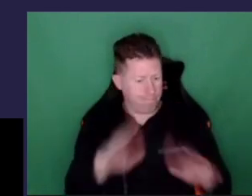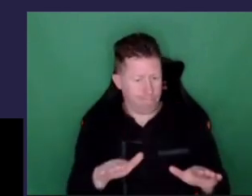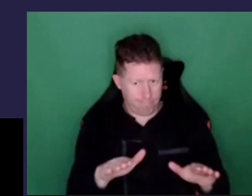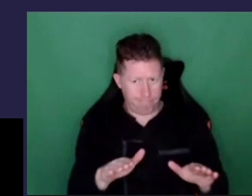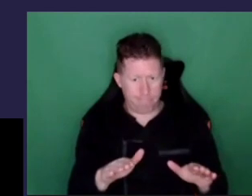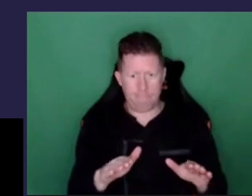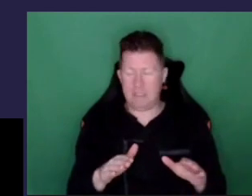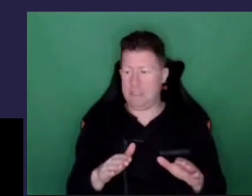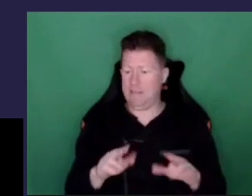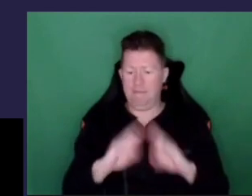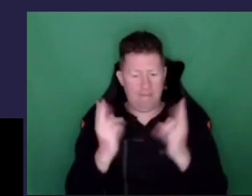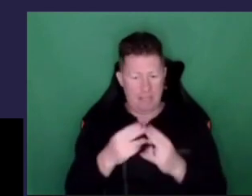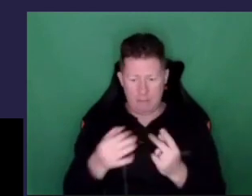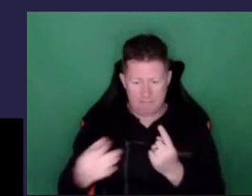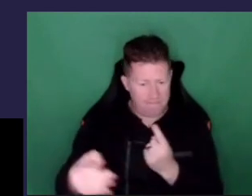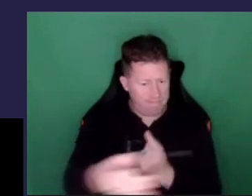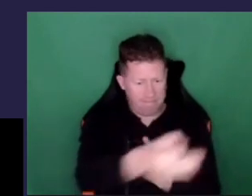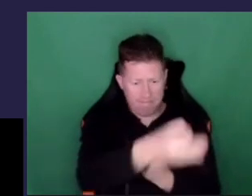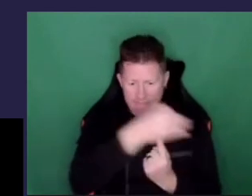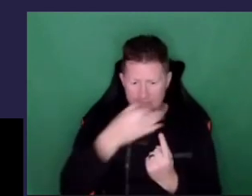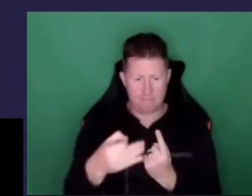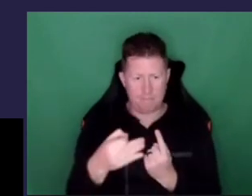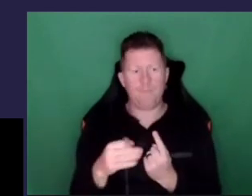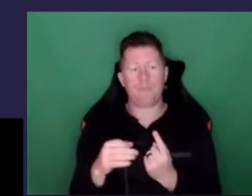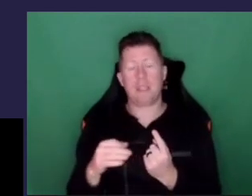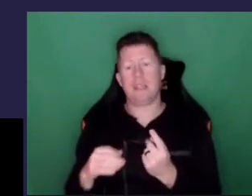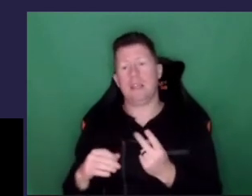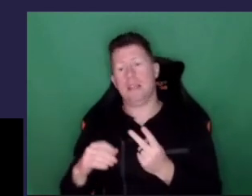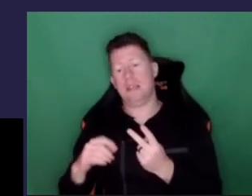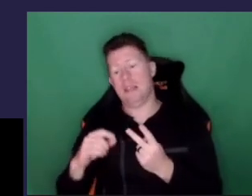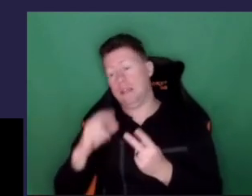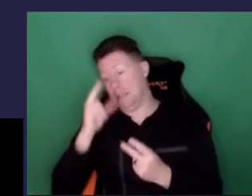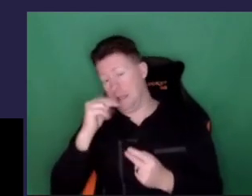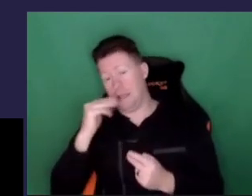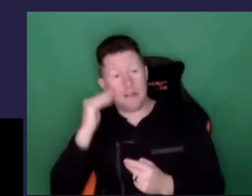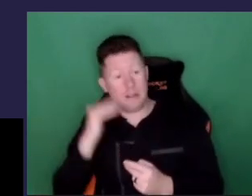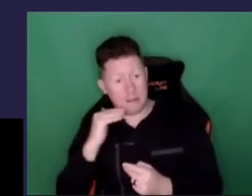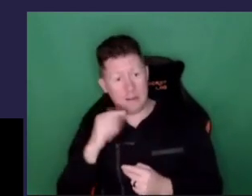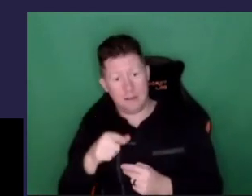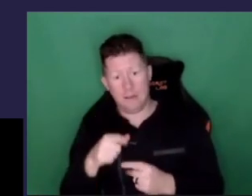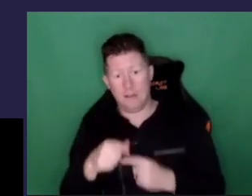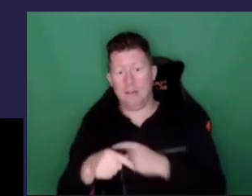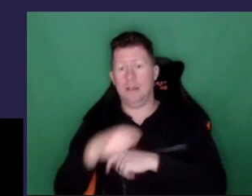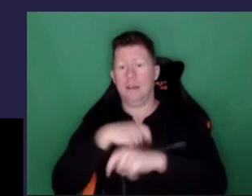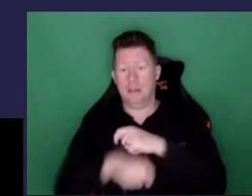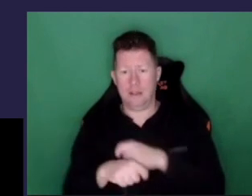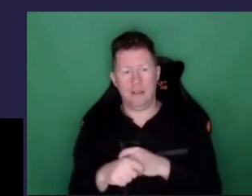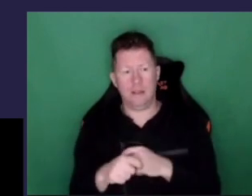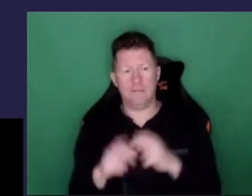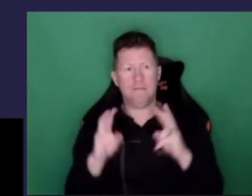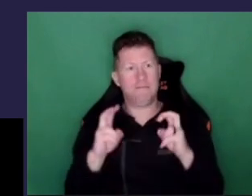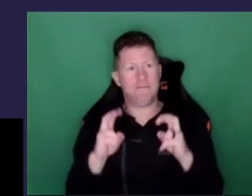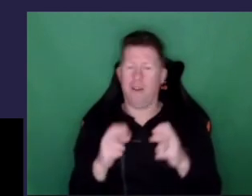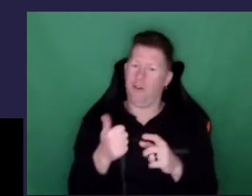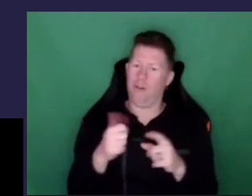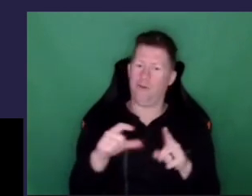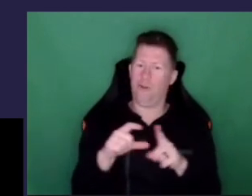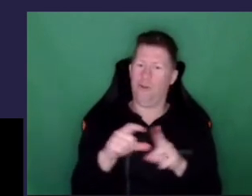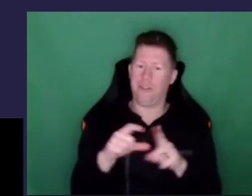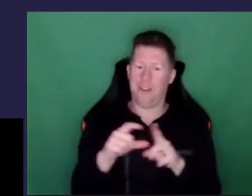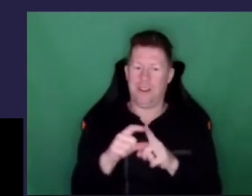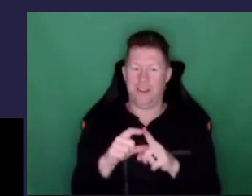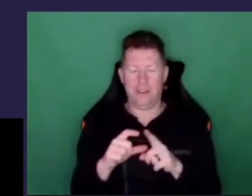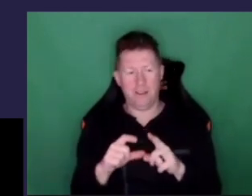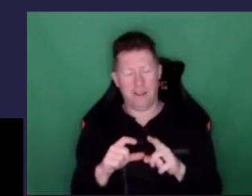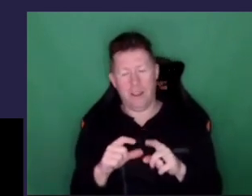family. And Mrs. Erskine on your right, if you will, became a good daughter, and over a period of